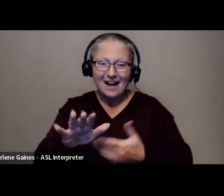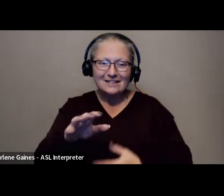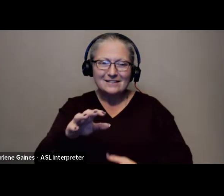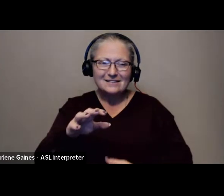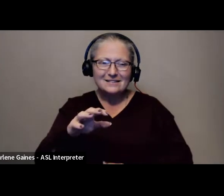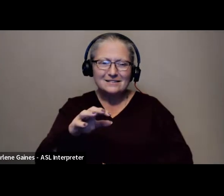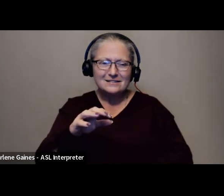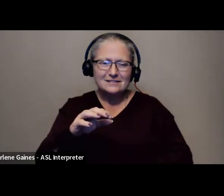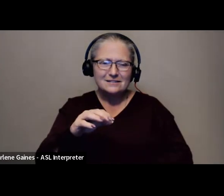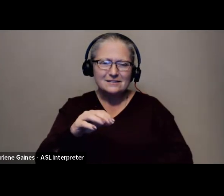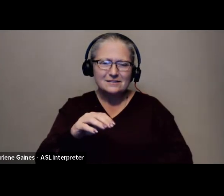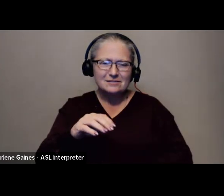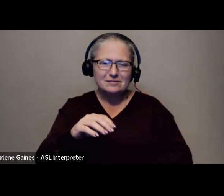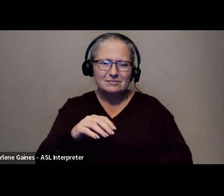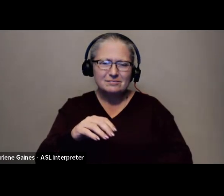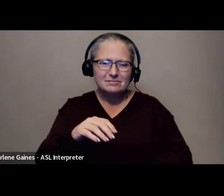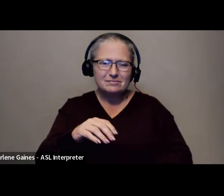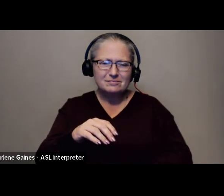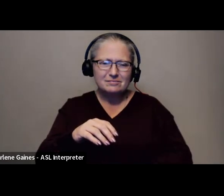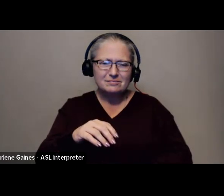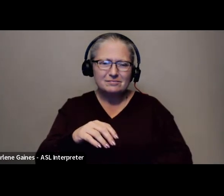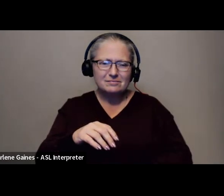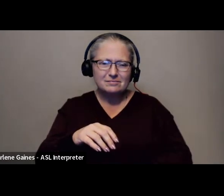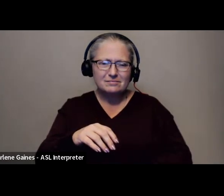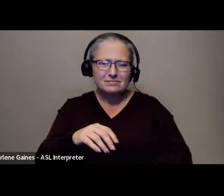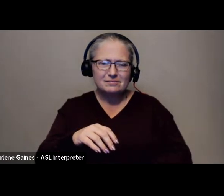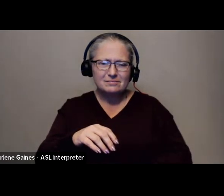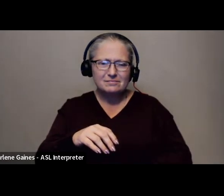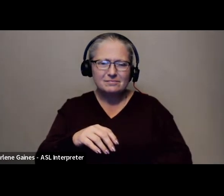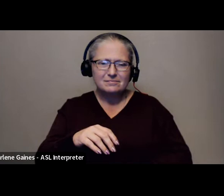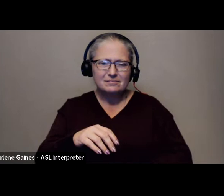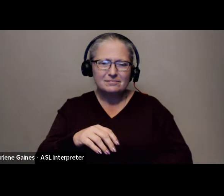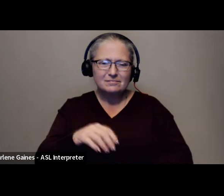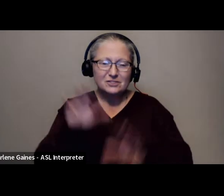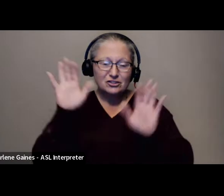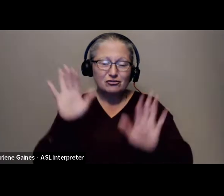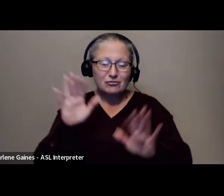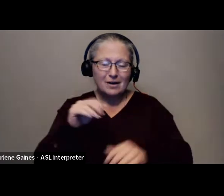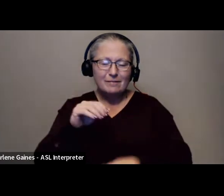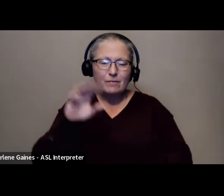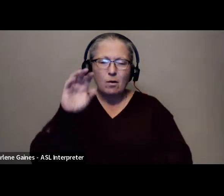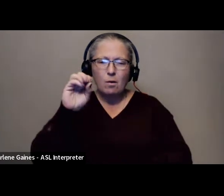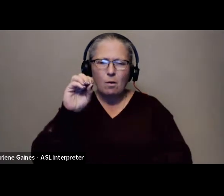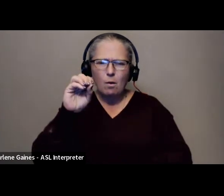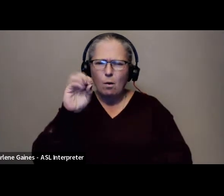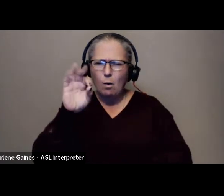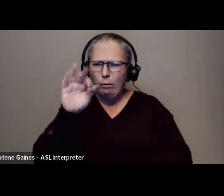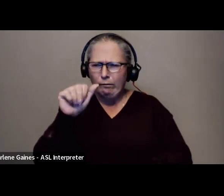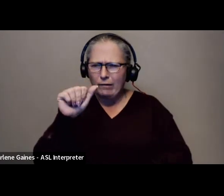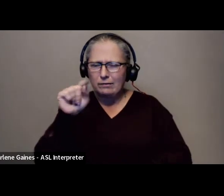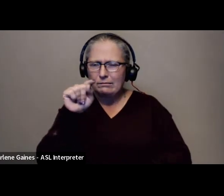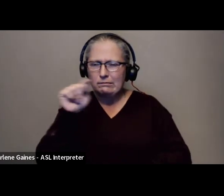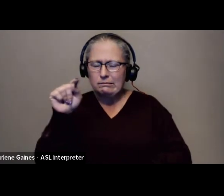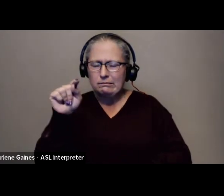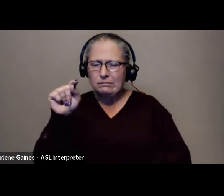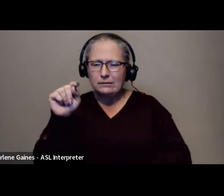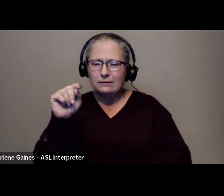at the Oscars. That's definitely something half of. So great. Ofa Matale.